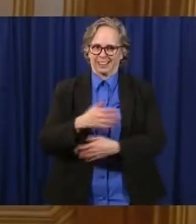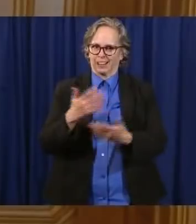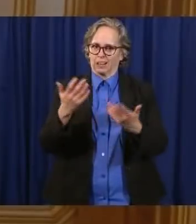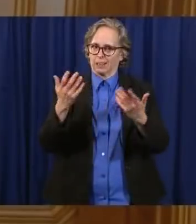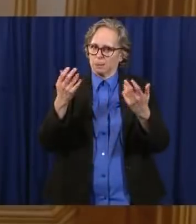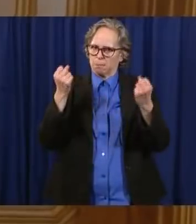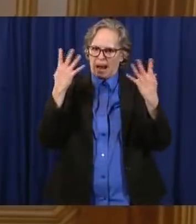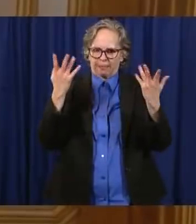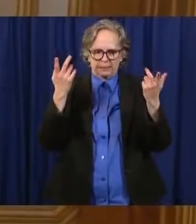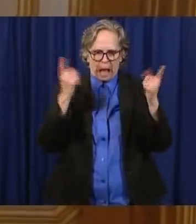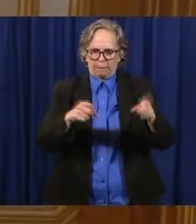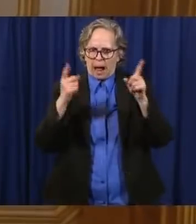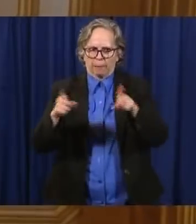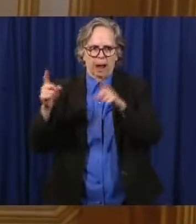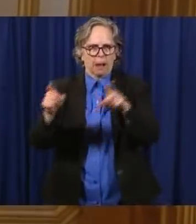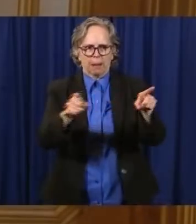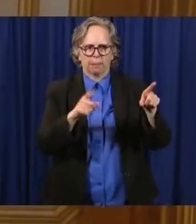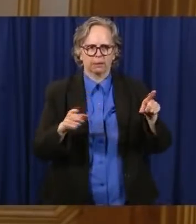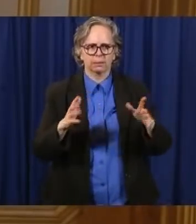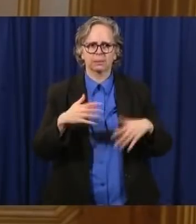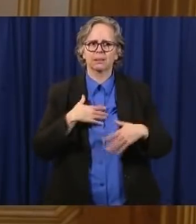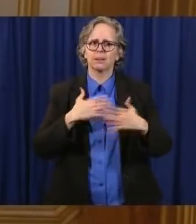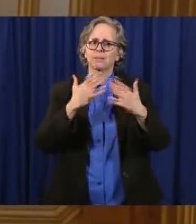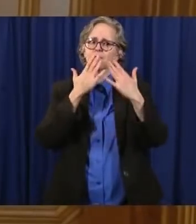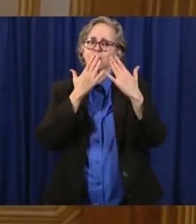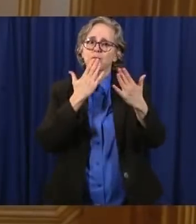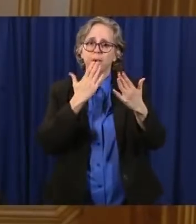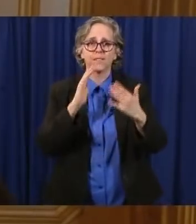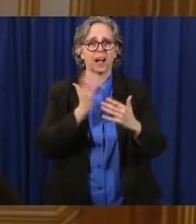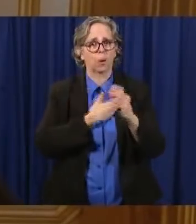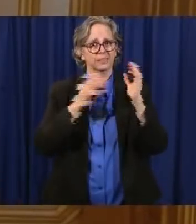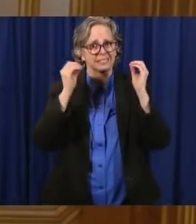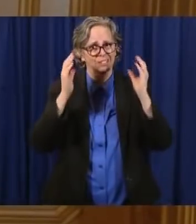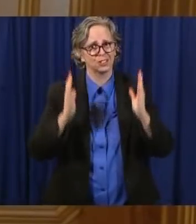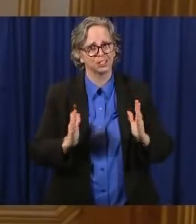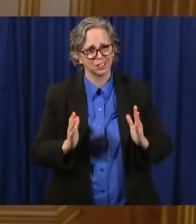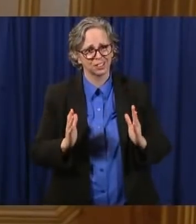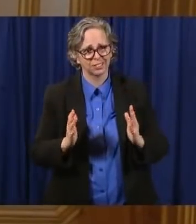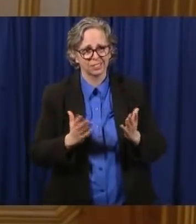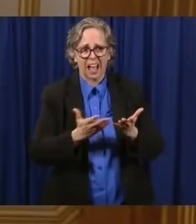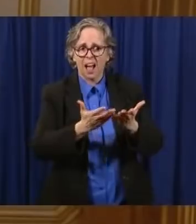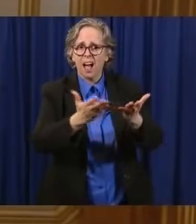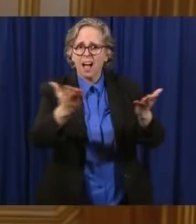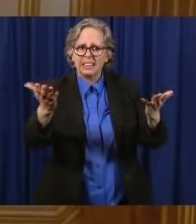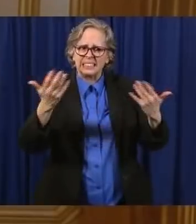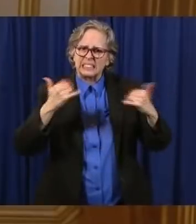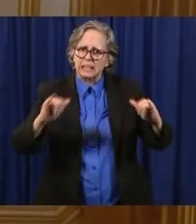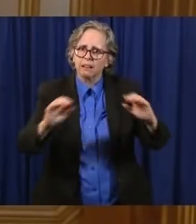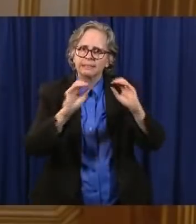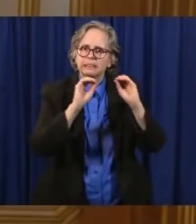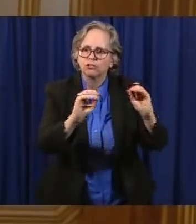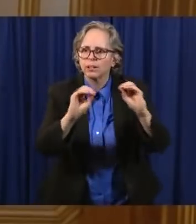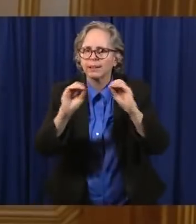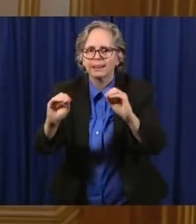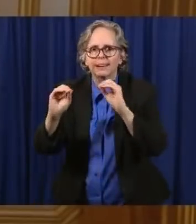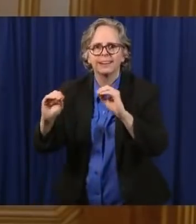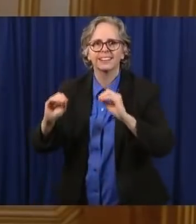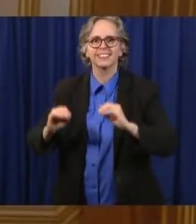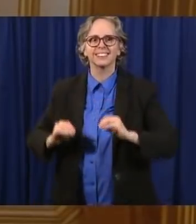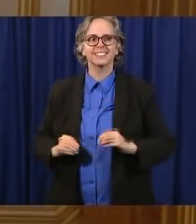on. And I'm very grateful for our teachers who are out there, who continue to teach.